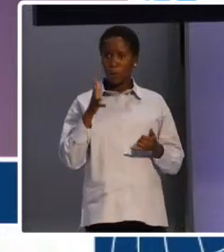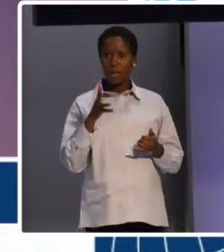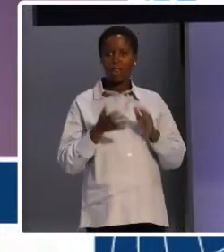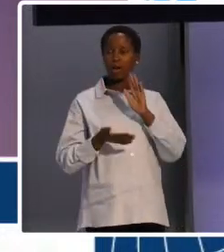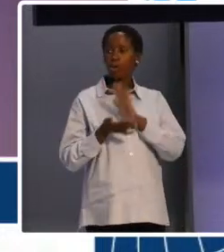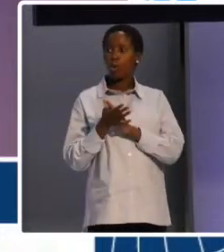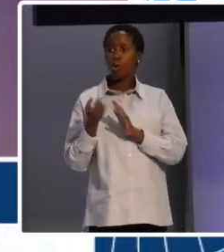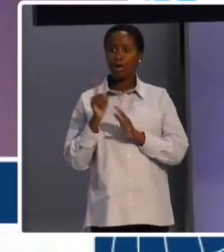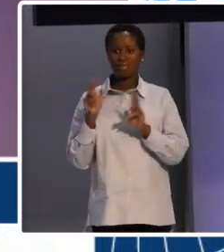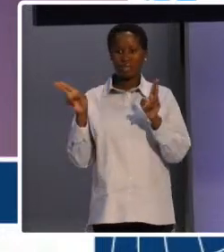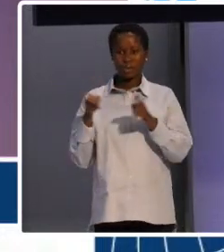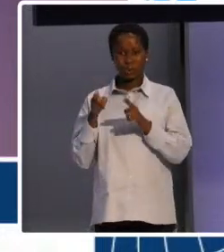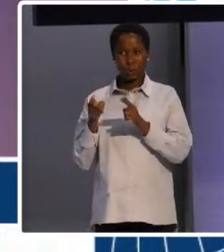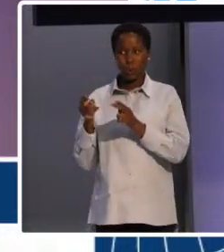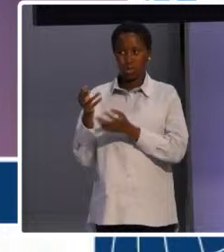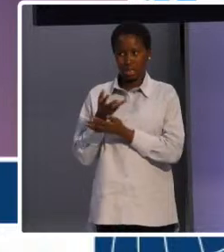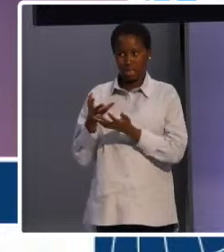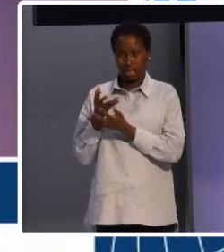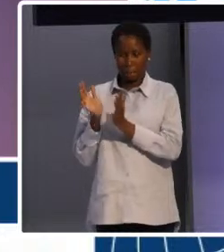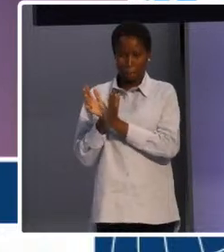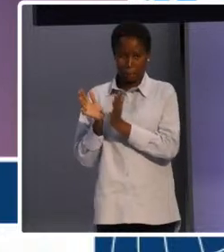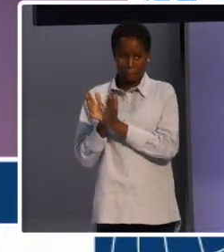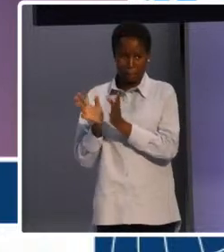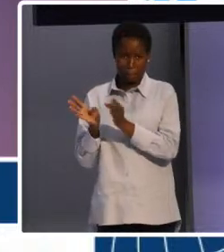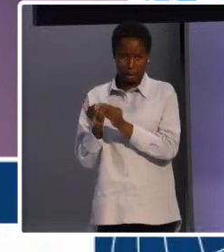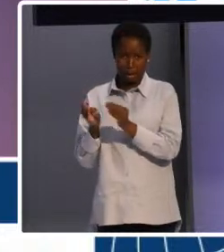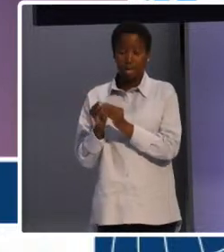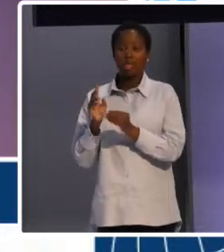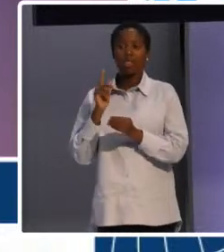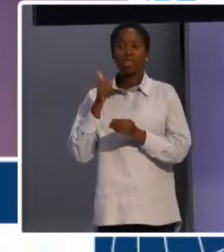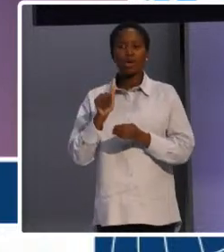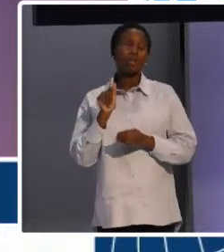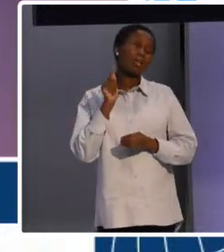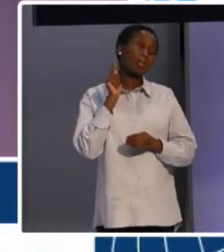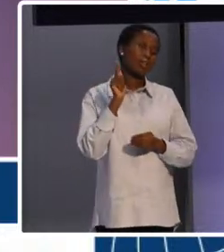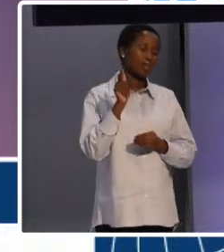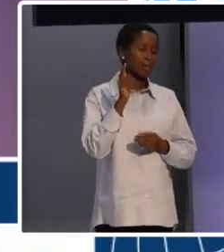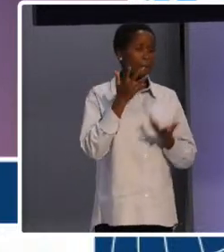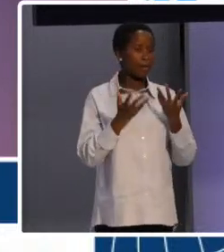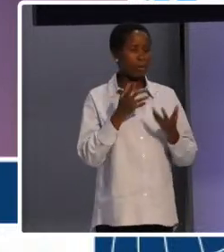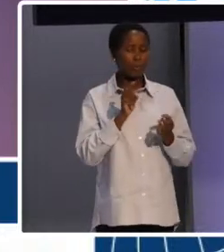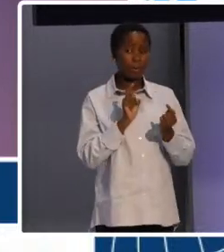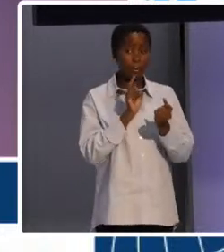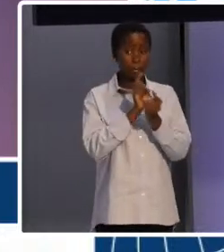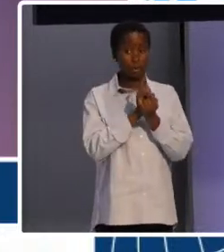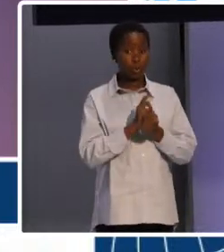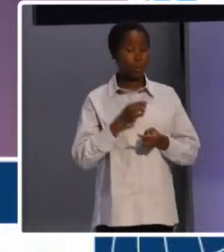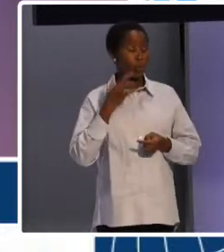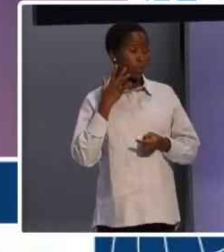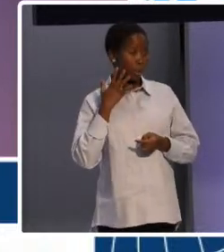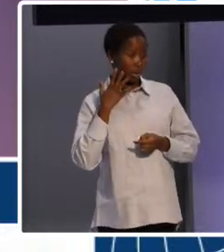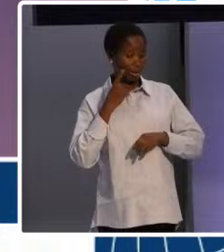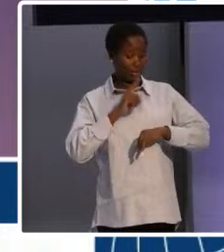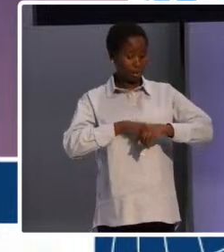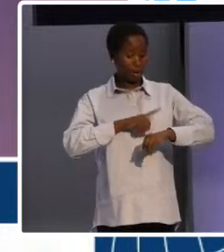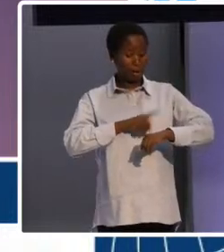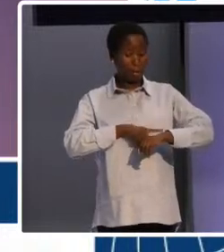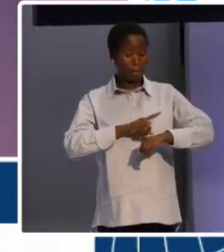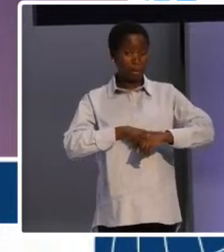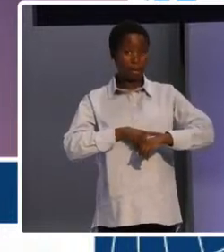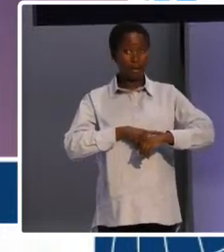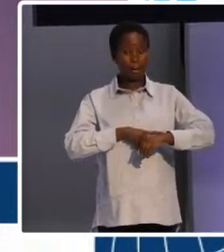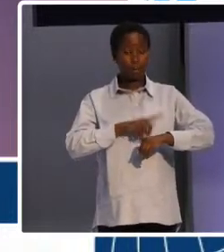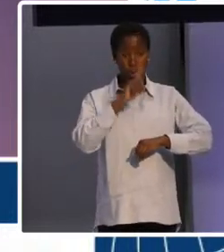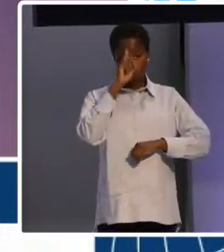right now. We will convene at the very latest. We ought to be seated by